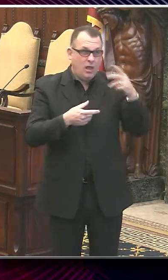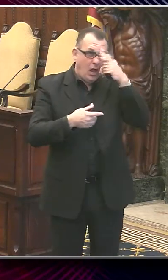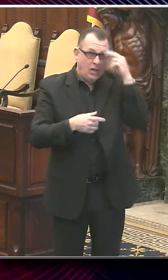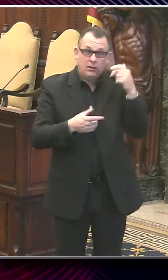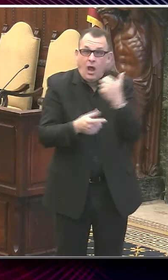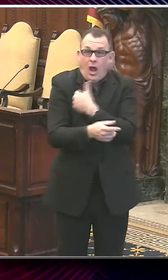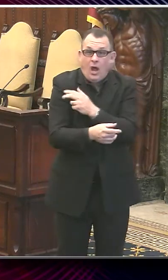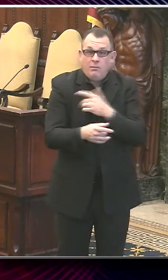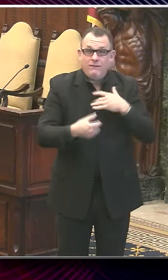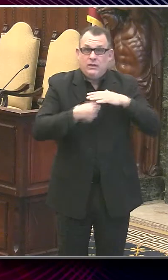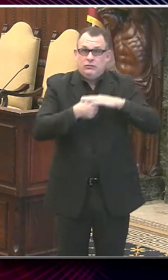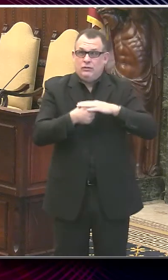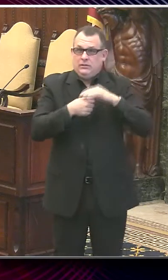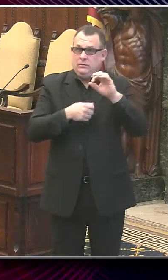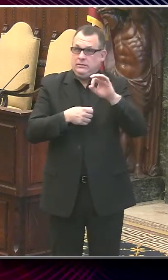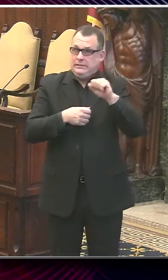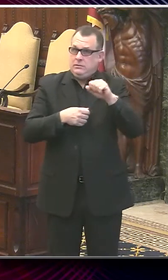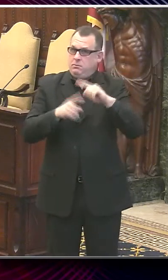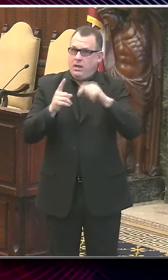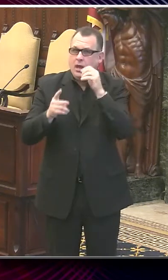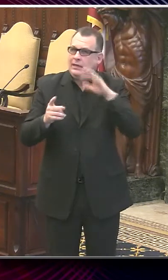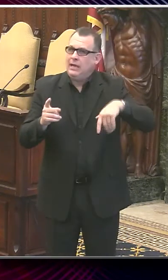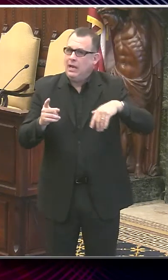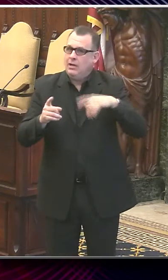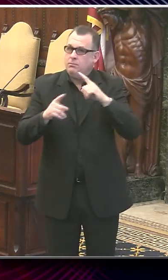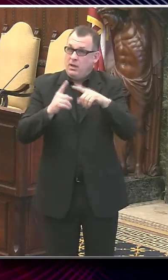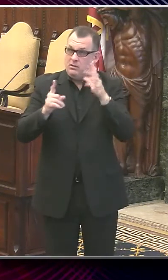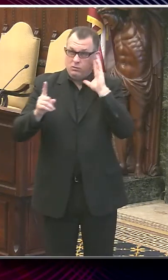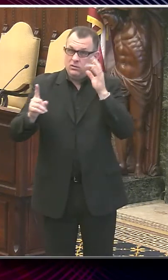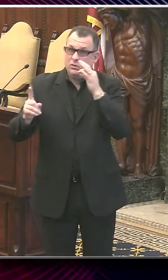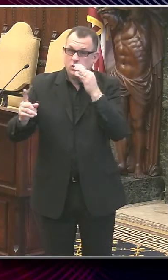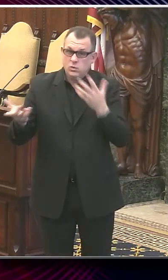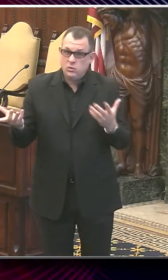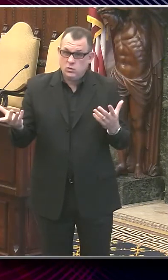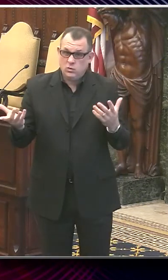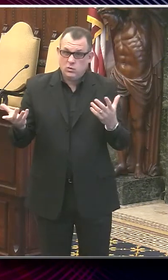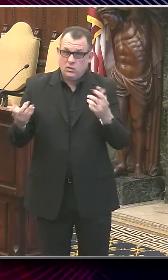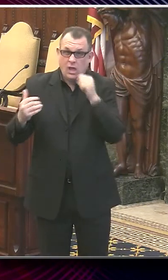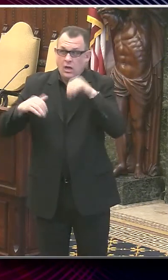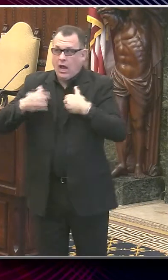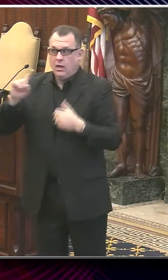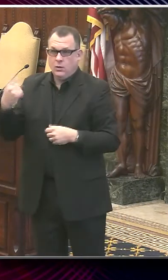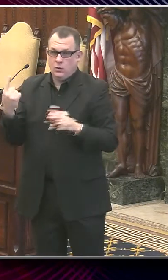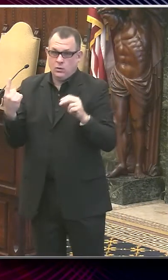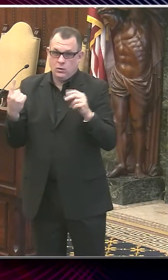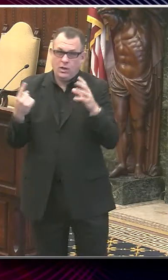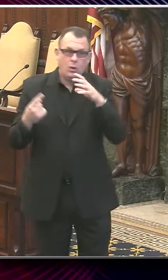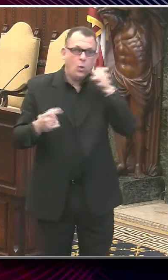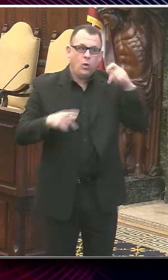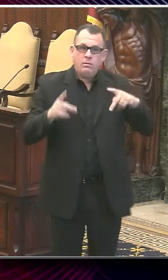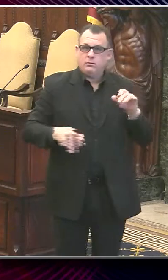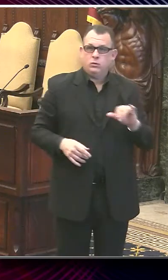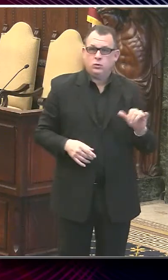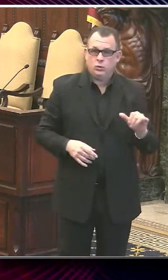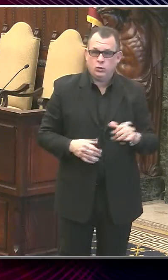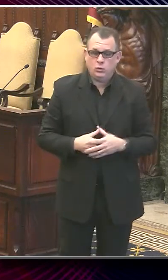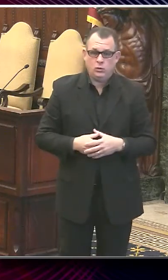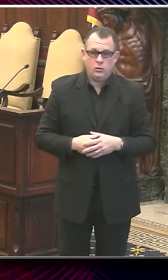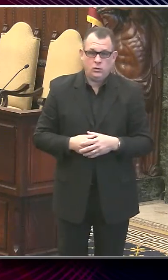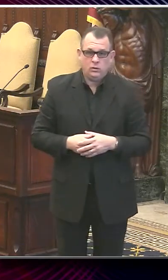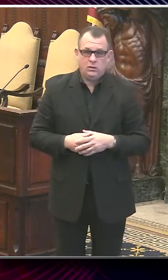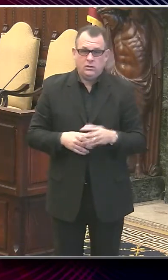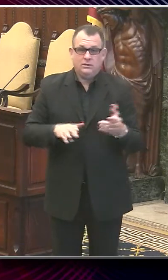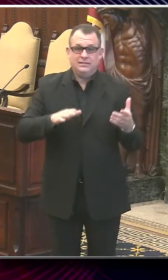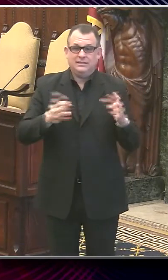in infections is hitting not just people who are young, but also vulnerable people. On deaths, we now have 8